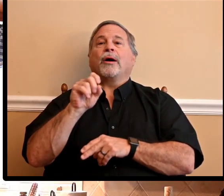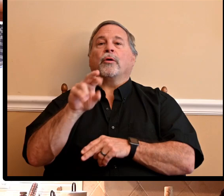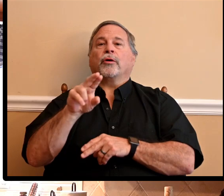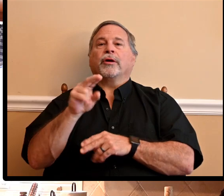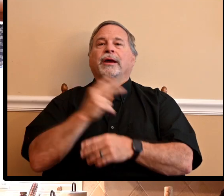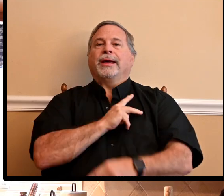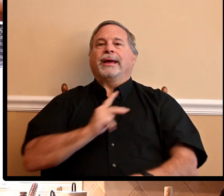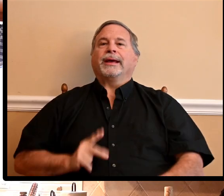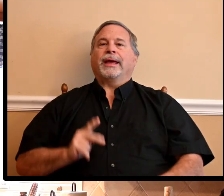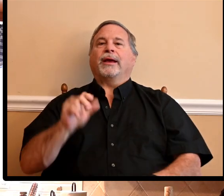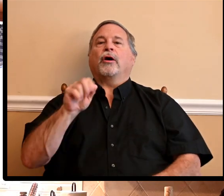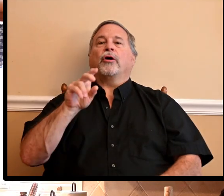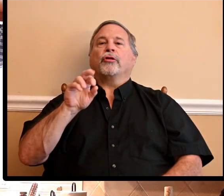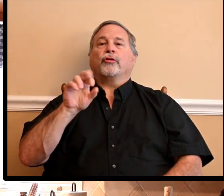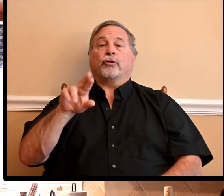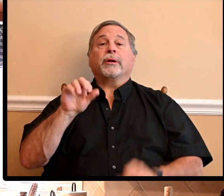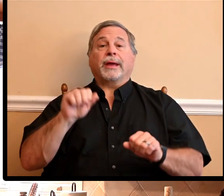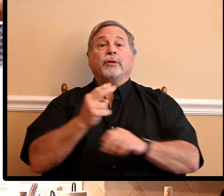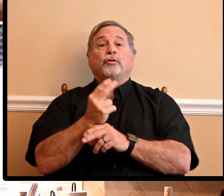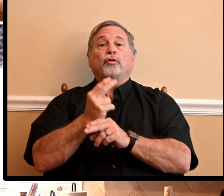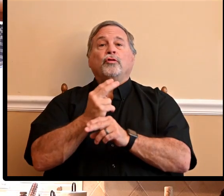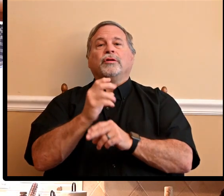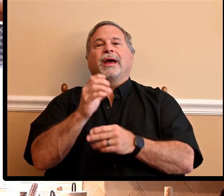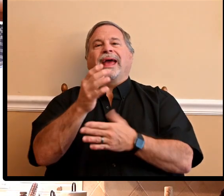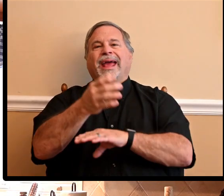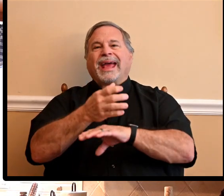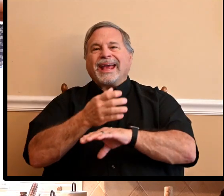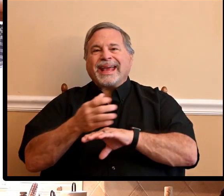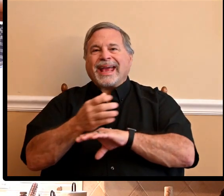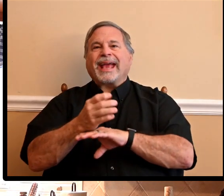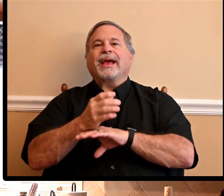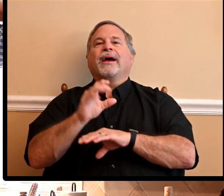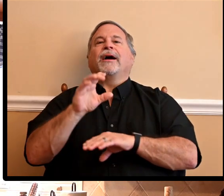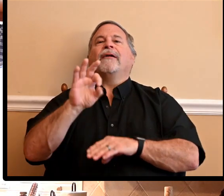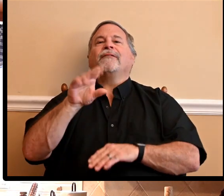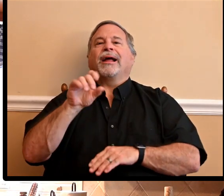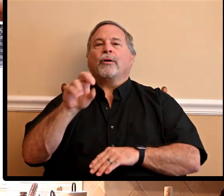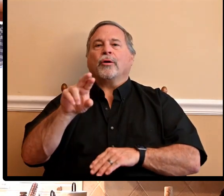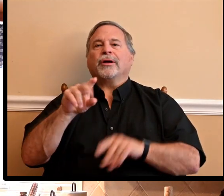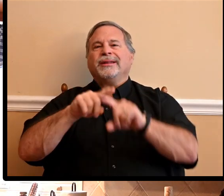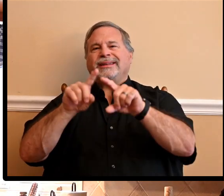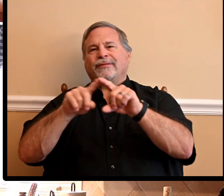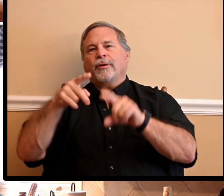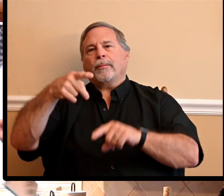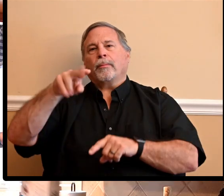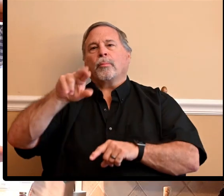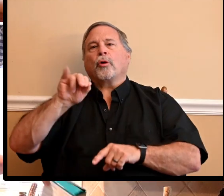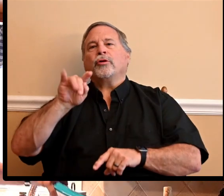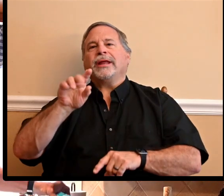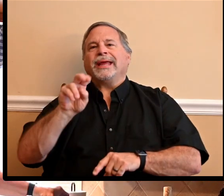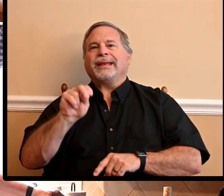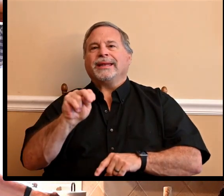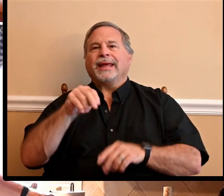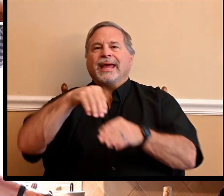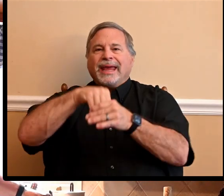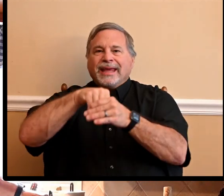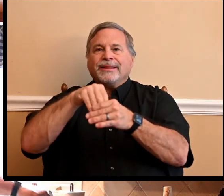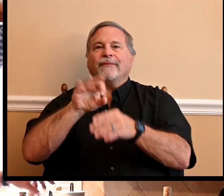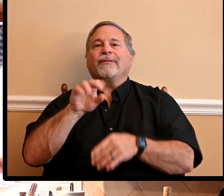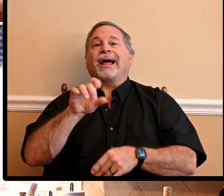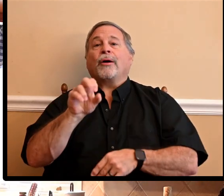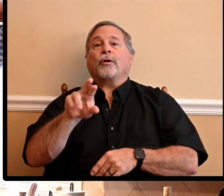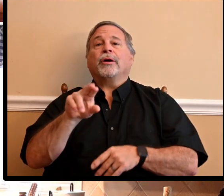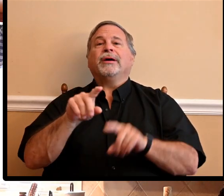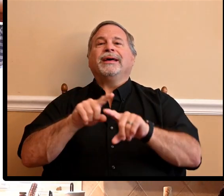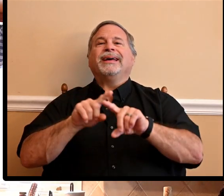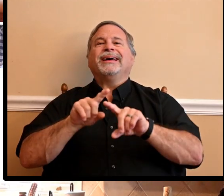use a King Arthur's cake flour. Now you can use other flours, but using a cake flour, you have a different amount of protein